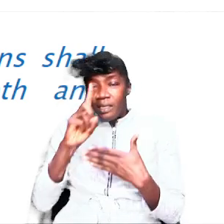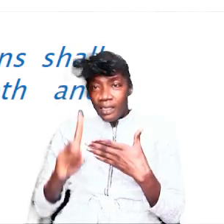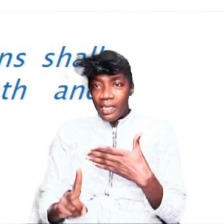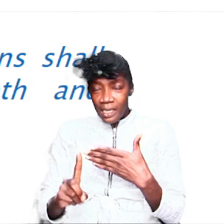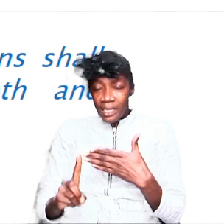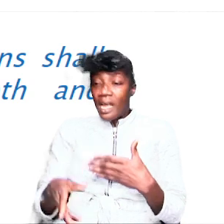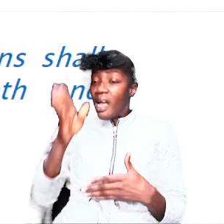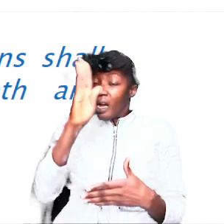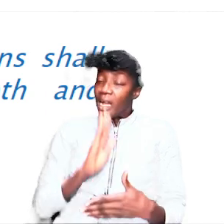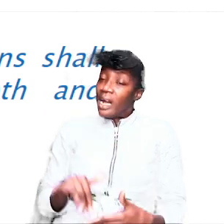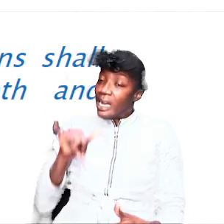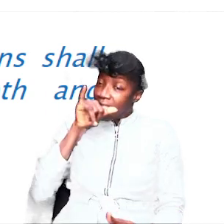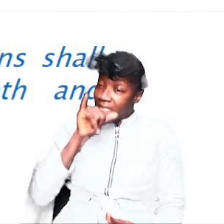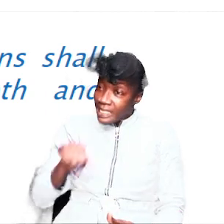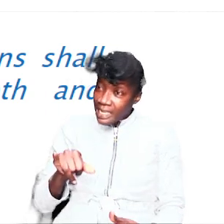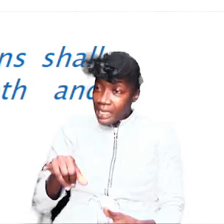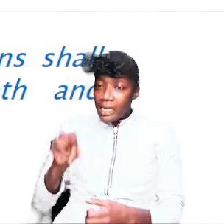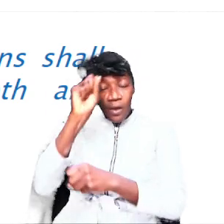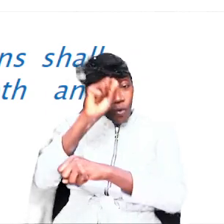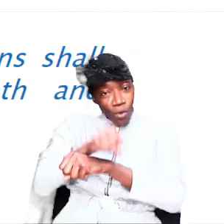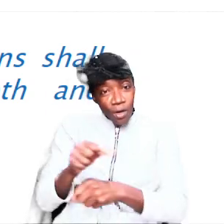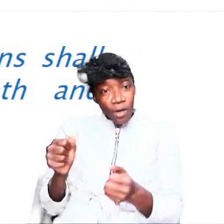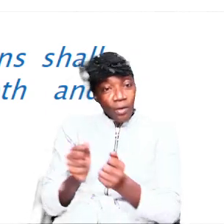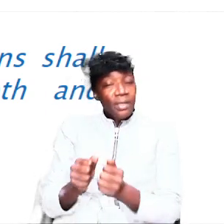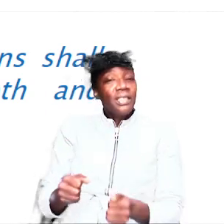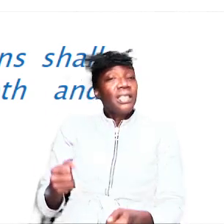God was still willing to work with him.